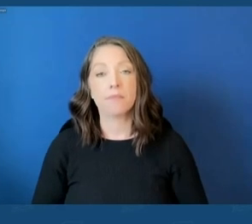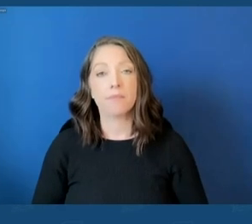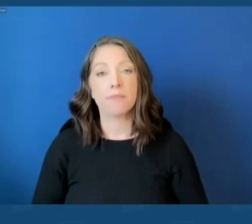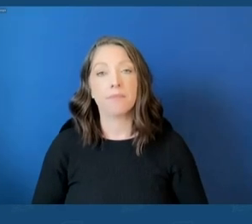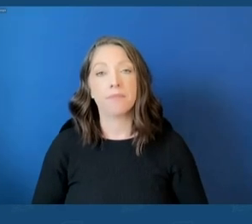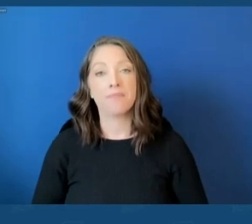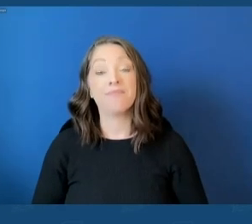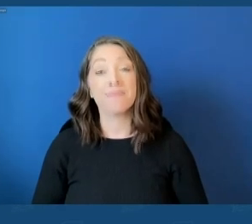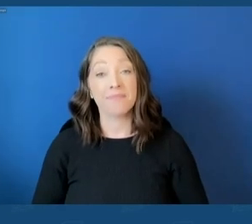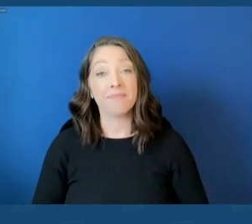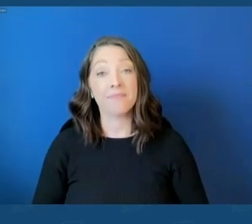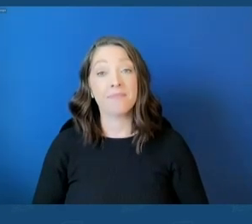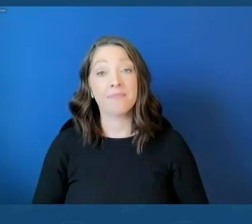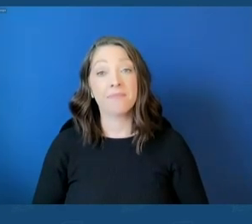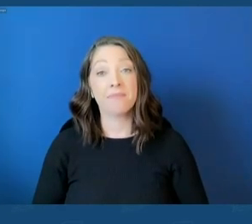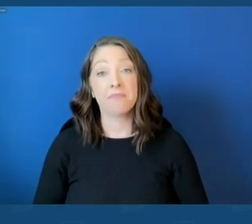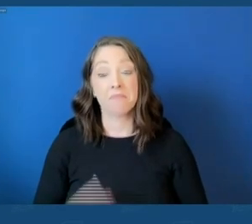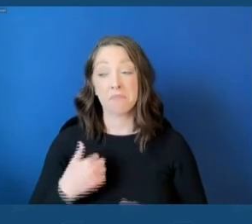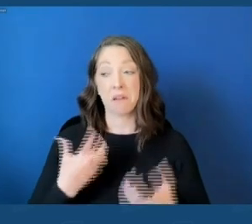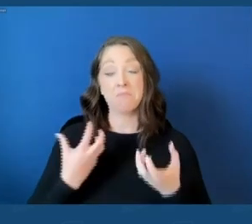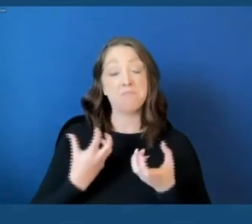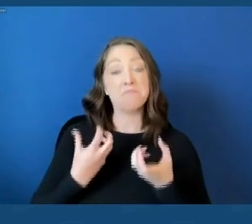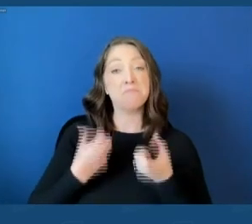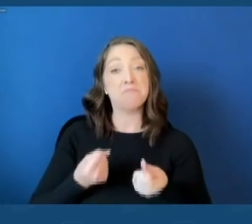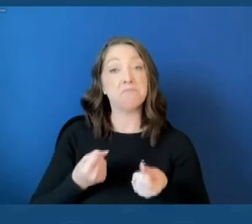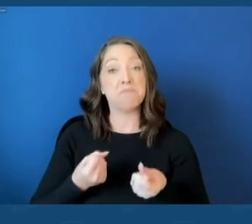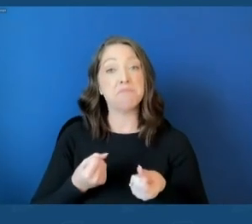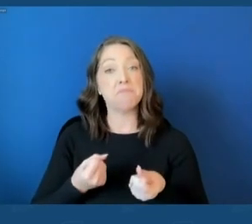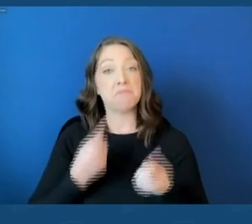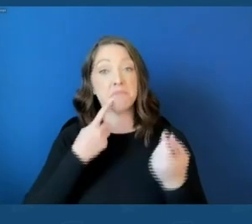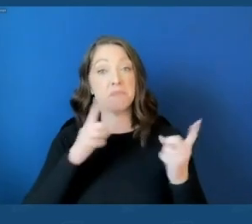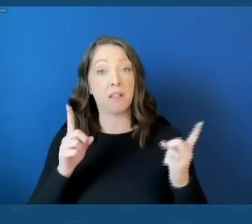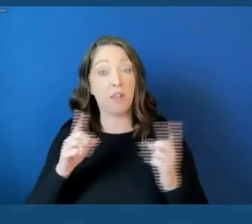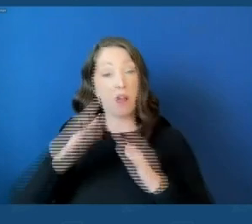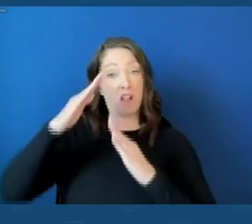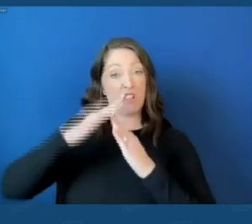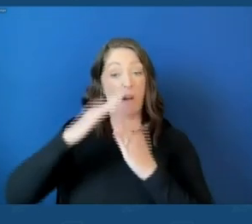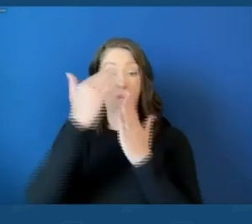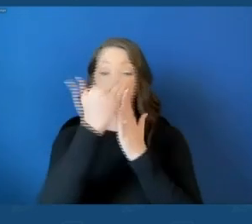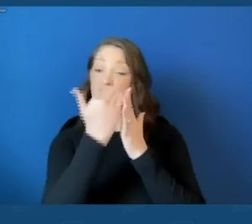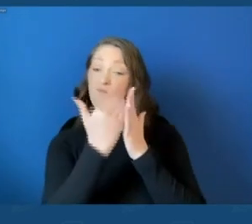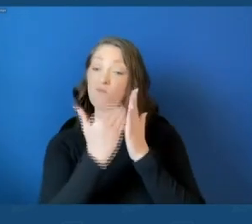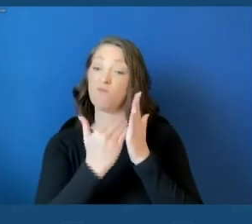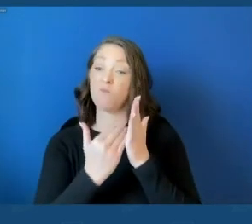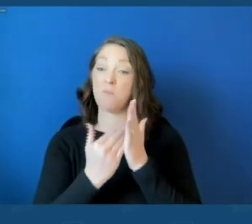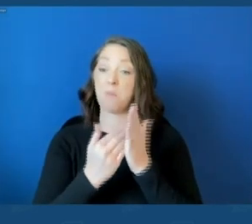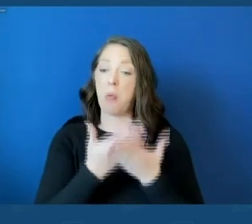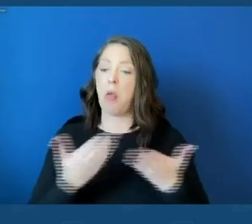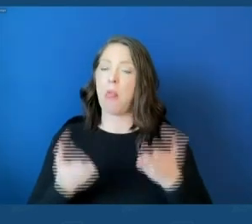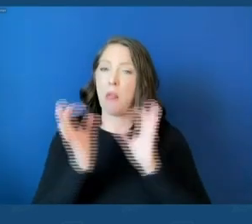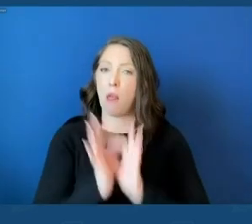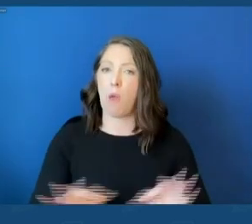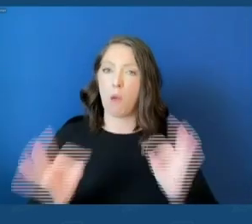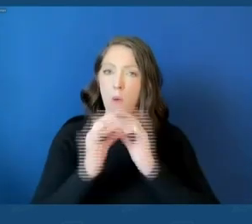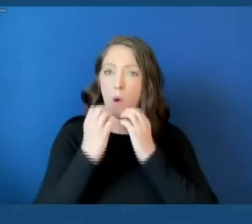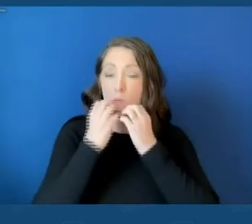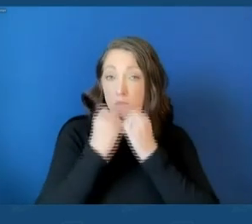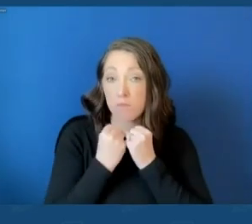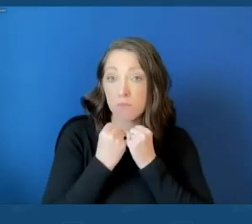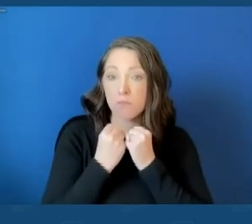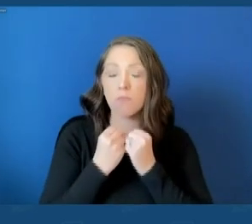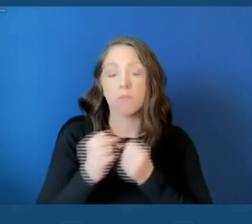I can say with great confidence that at the top of that list of things that matter to us the most is clean